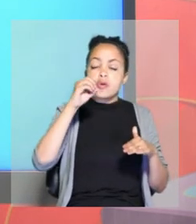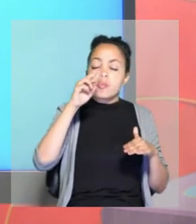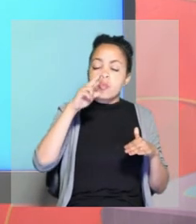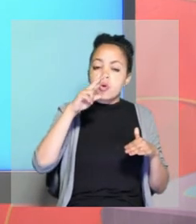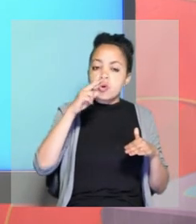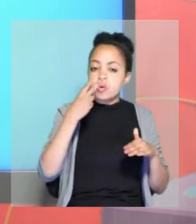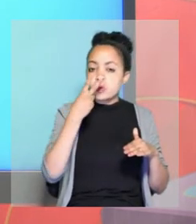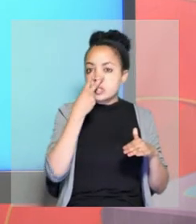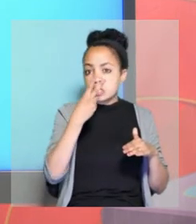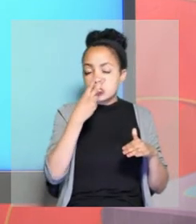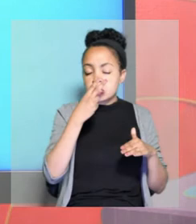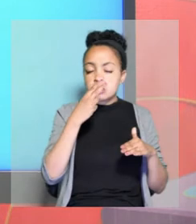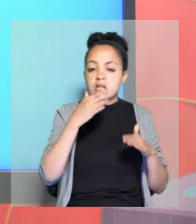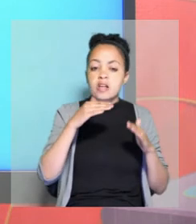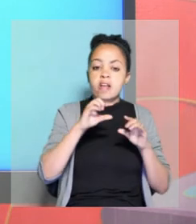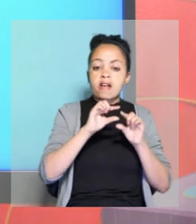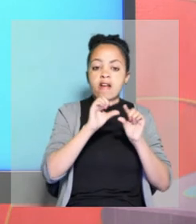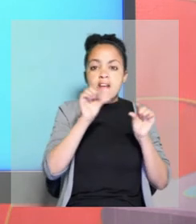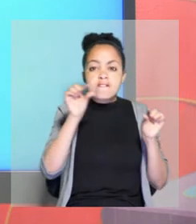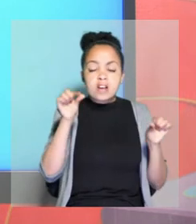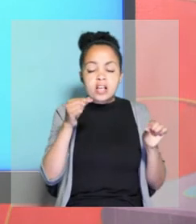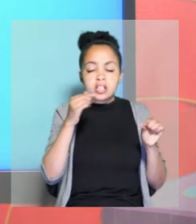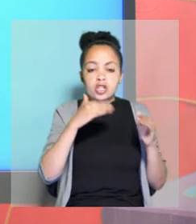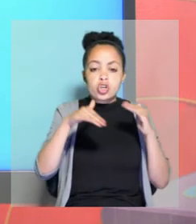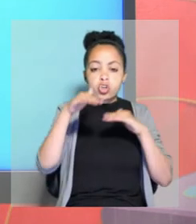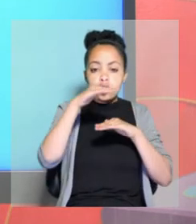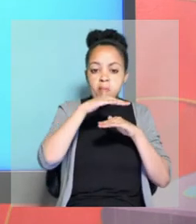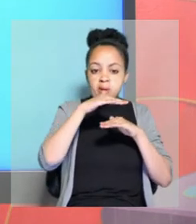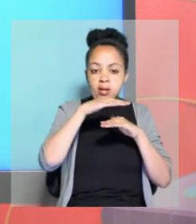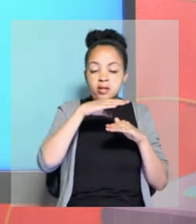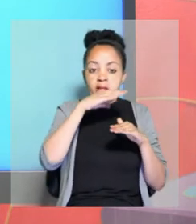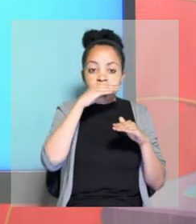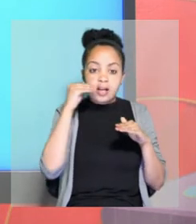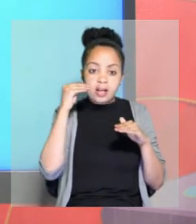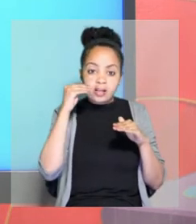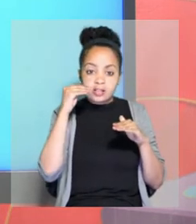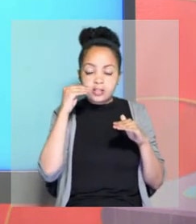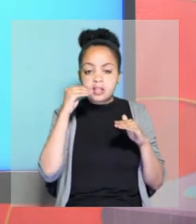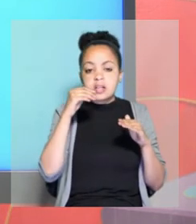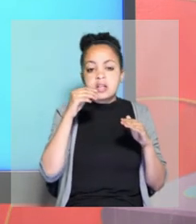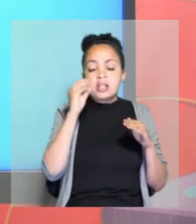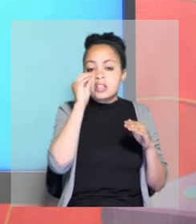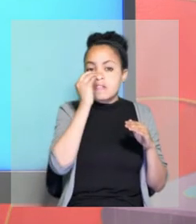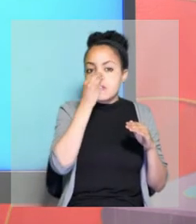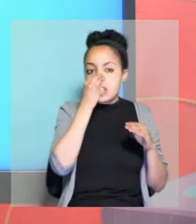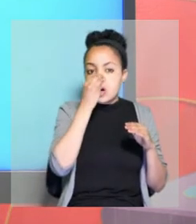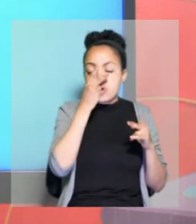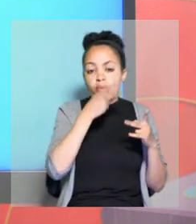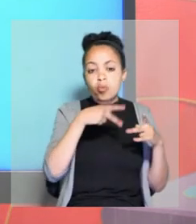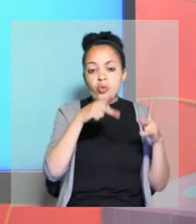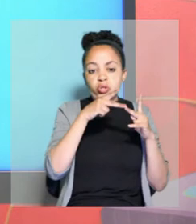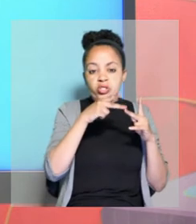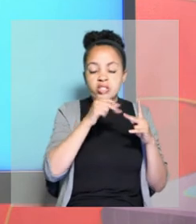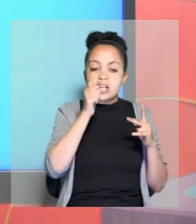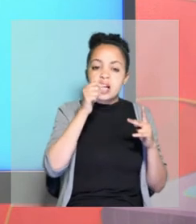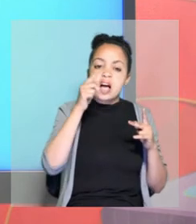is inflated, dominant, and again constricted, which is recessive again, flower position, axial, which is dominant,